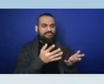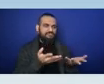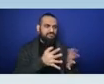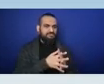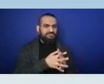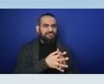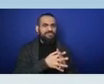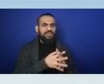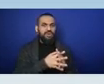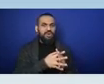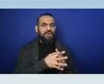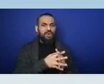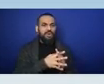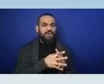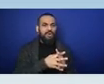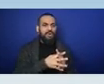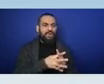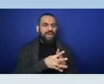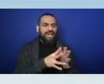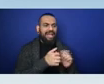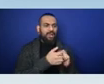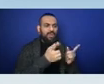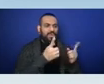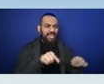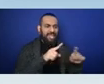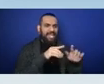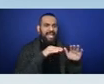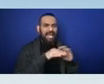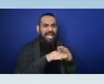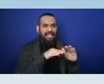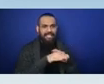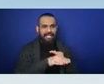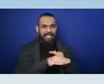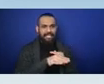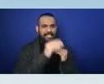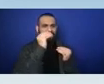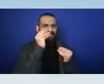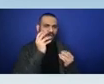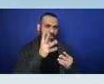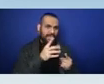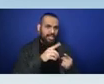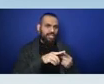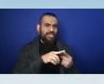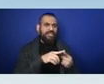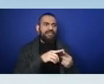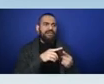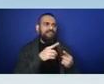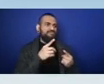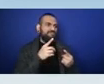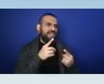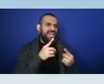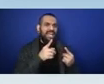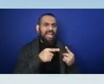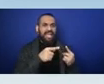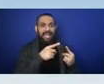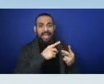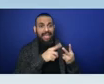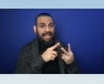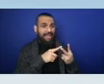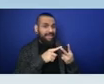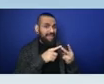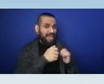capacity or the means to negotiate computers or can't afford the